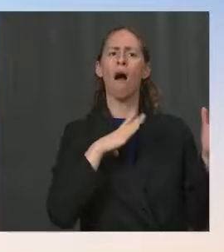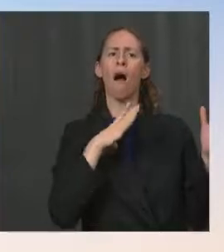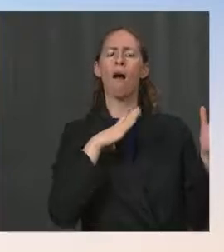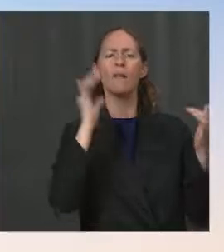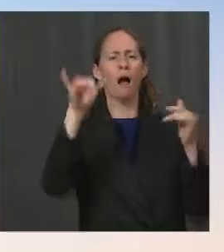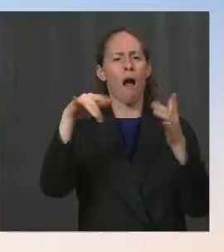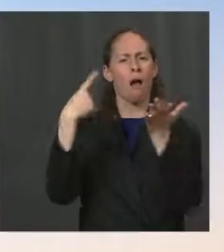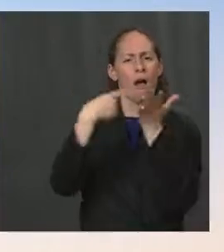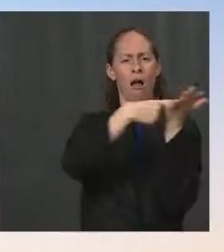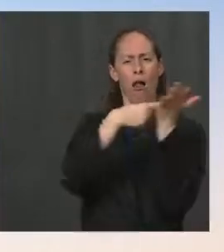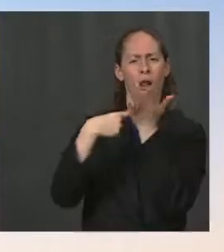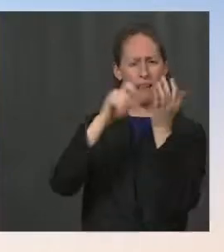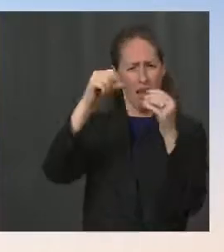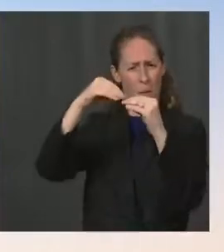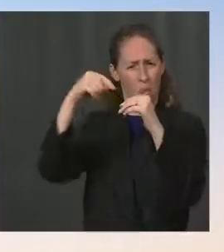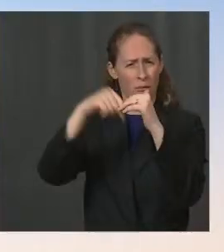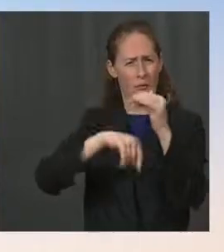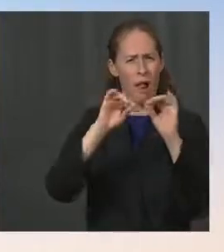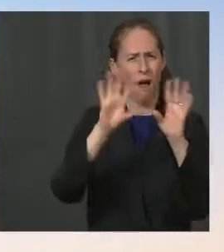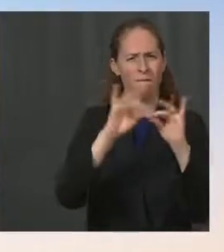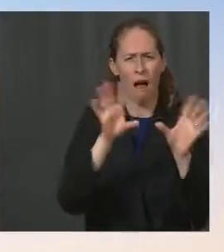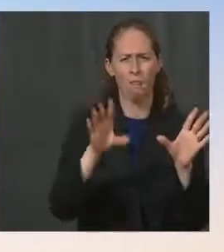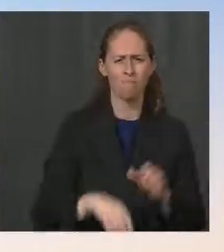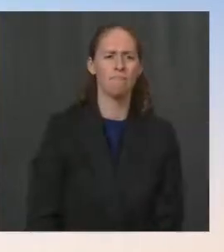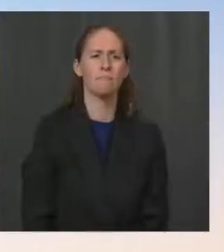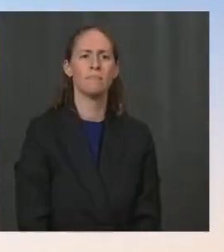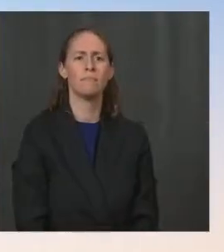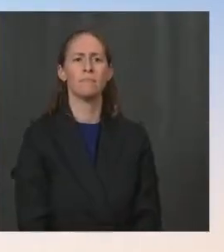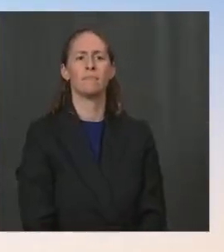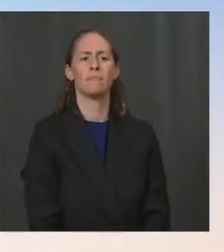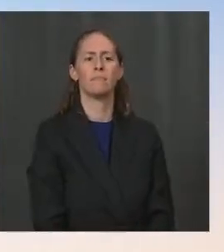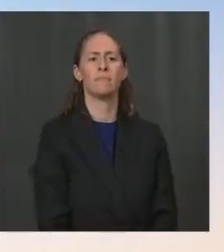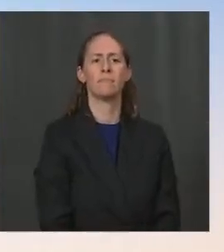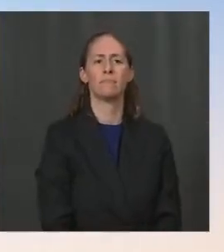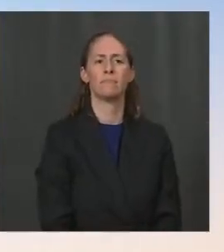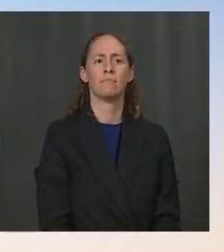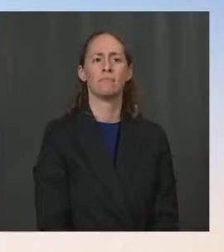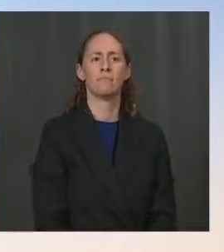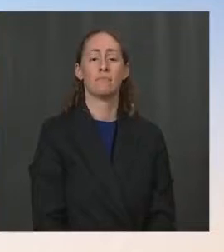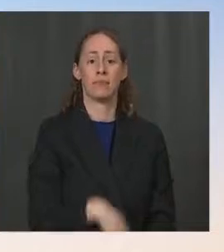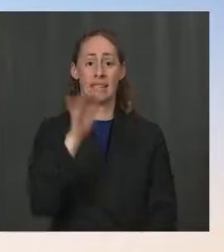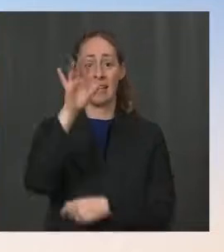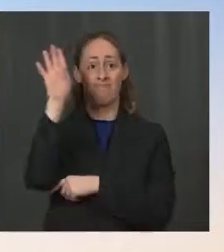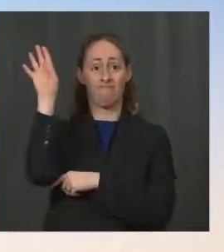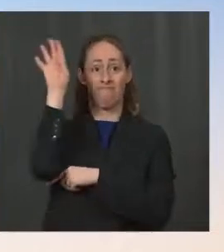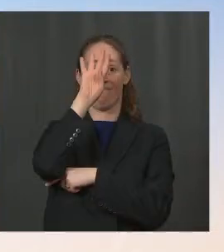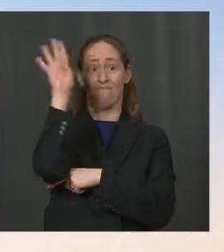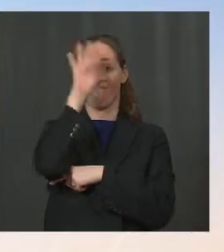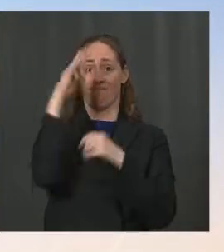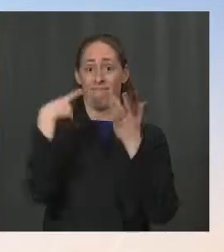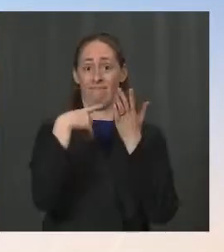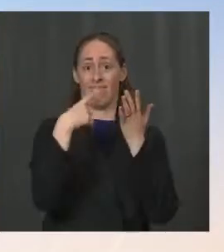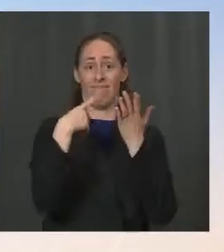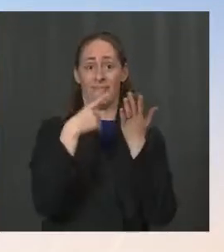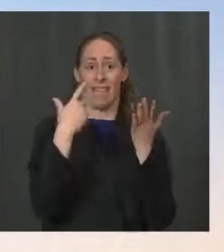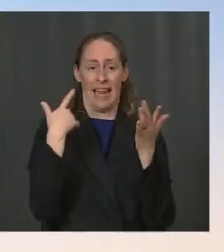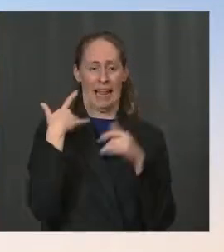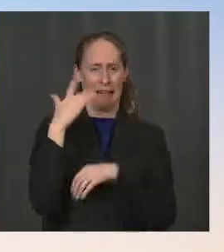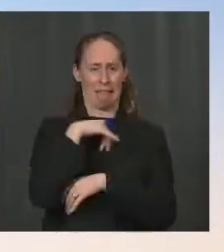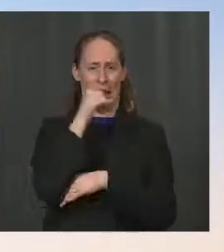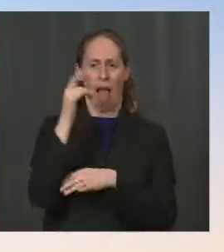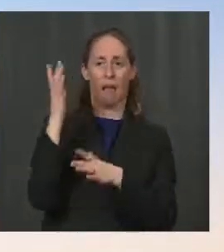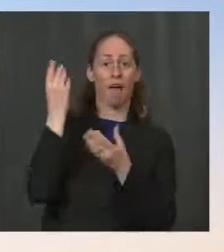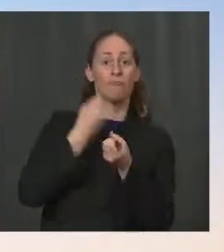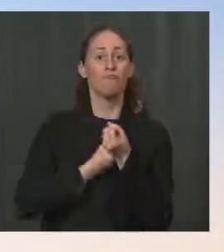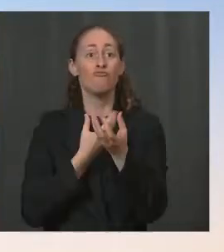to get into private diplomatic conversations or leaked transcripts of phone calls. But what I can reiterate for you is that we have